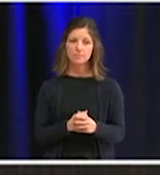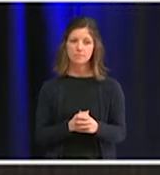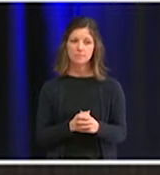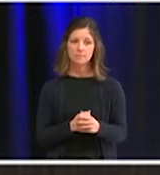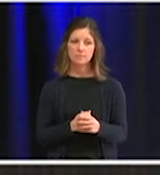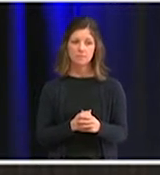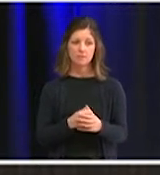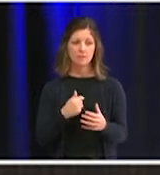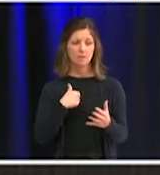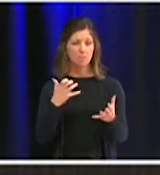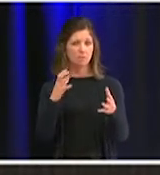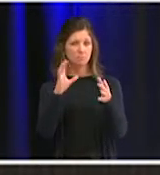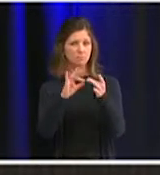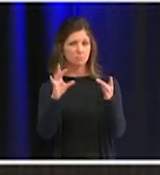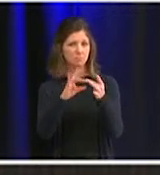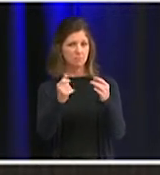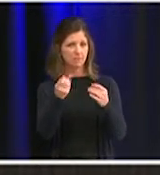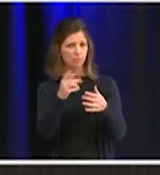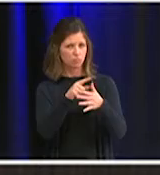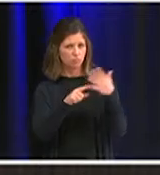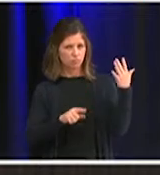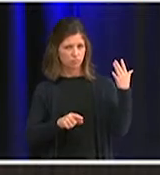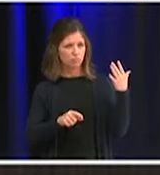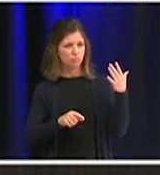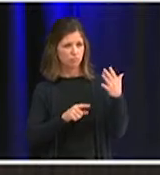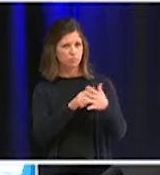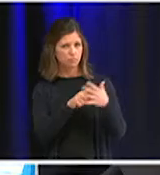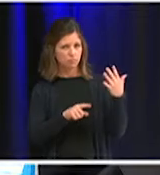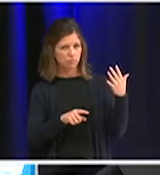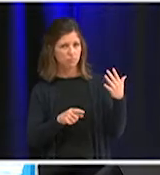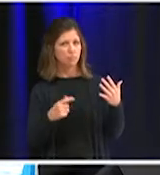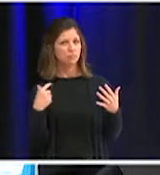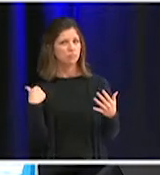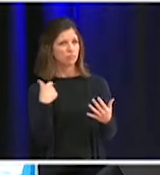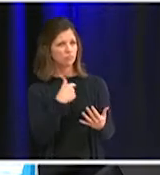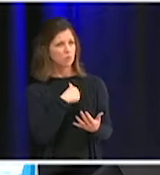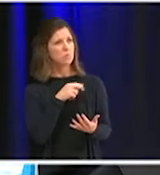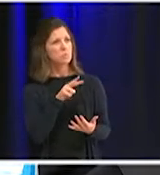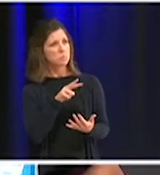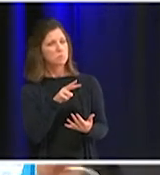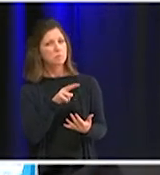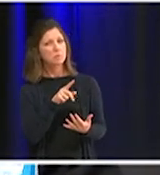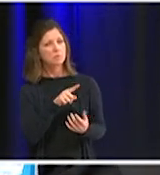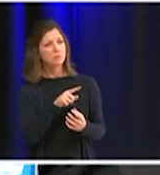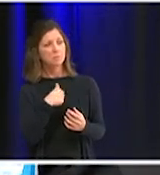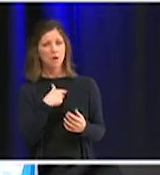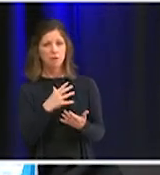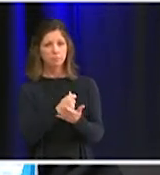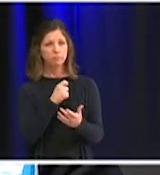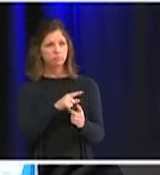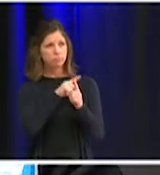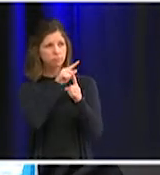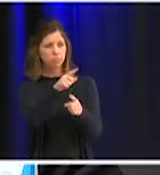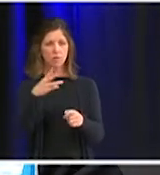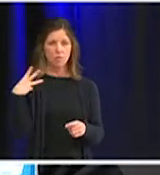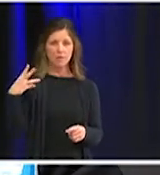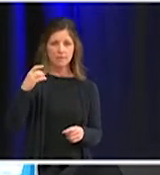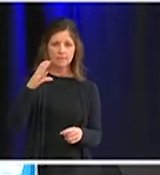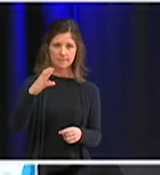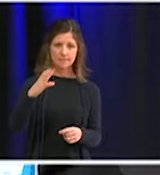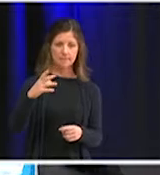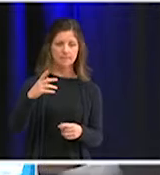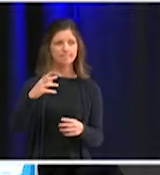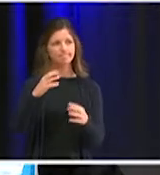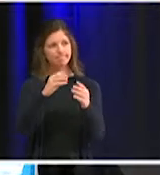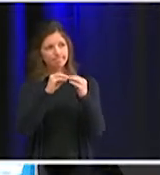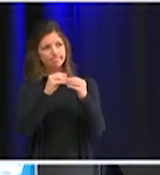up is just a couple of items that we had in Washington, D.C. I had a chance to go there to help fight for our county